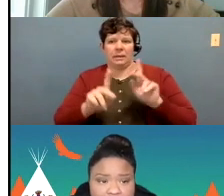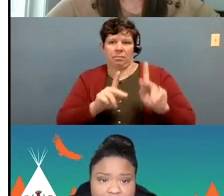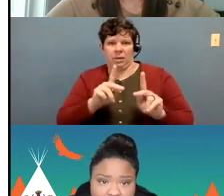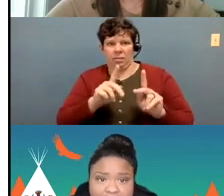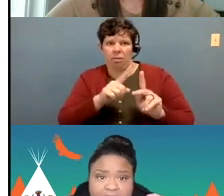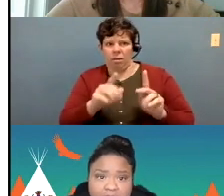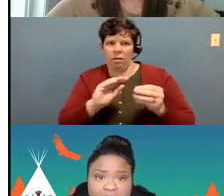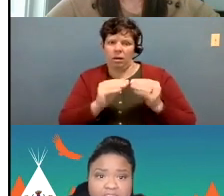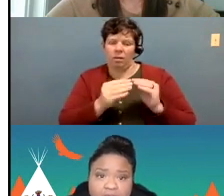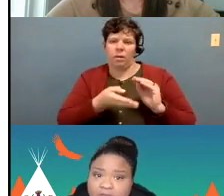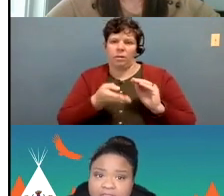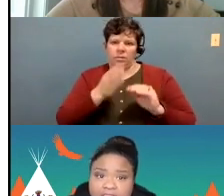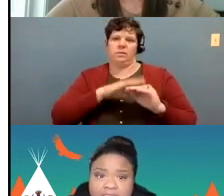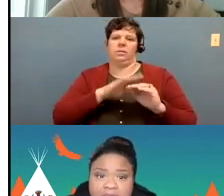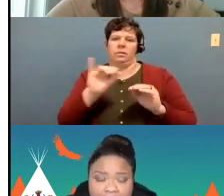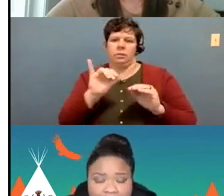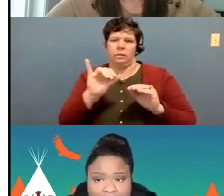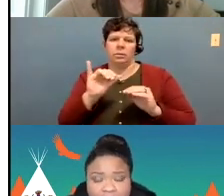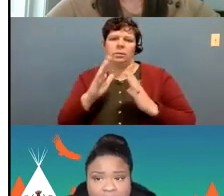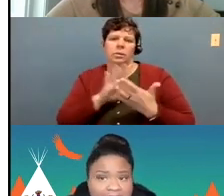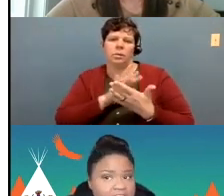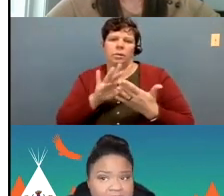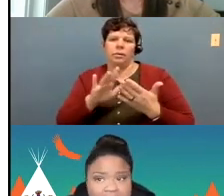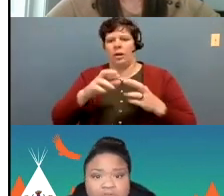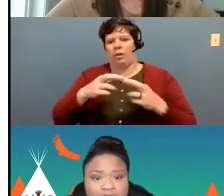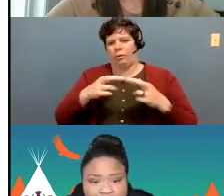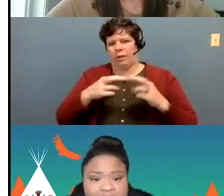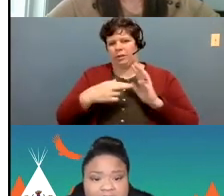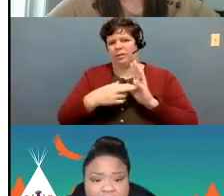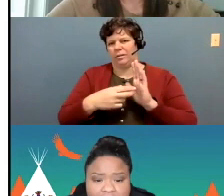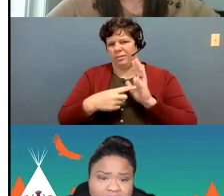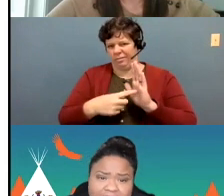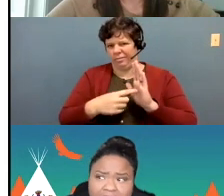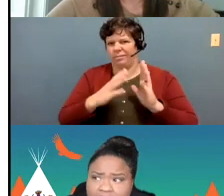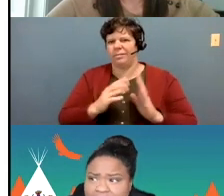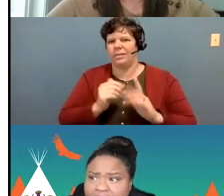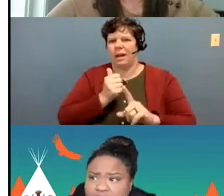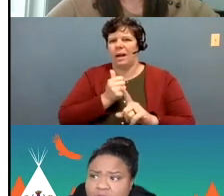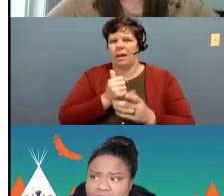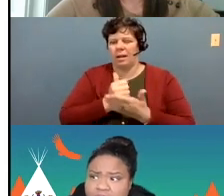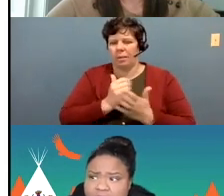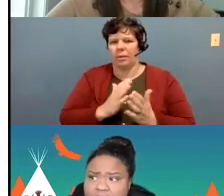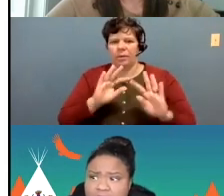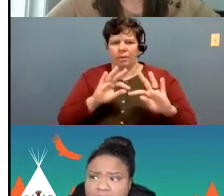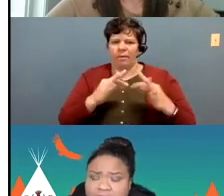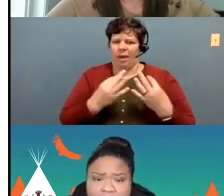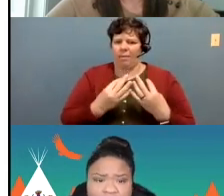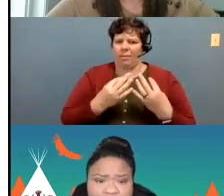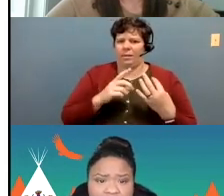program specialists and be able to provide this not only for their agencies, but for families as well. Because you're right, the families want to